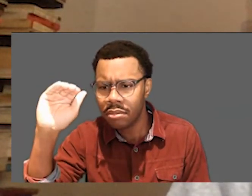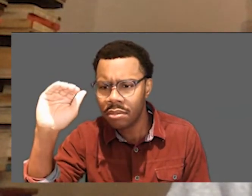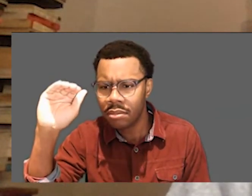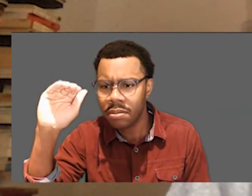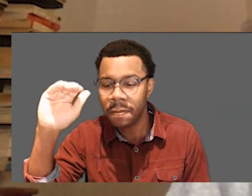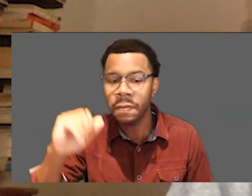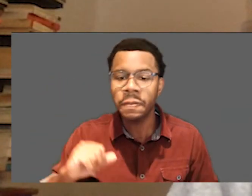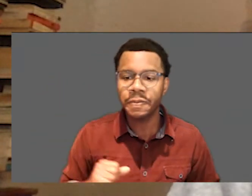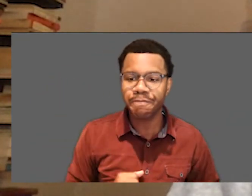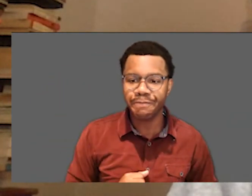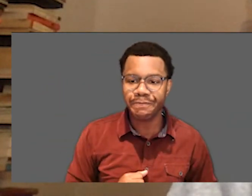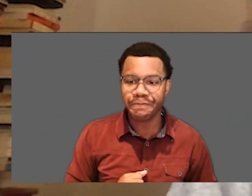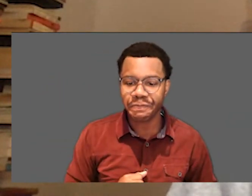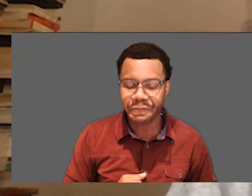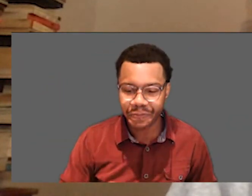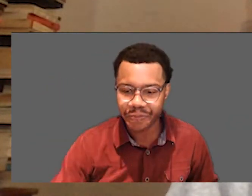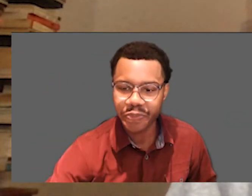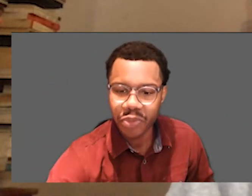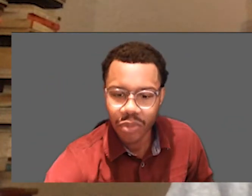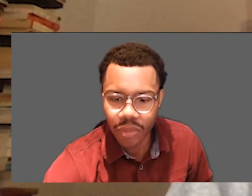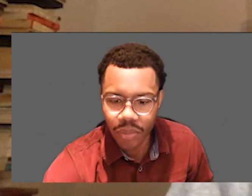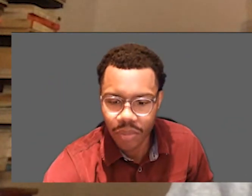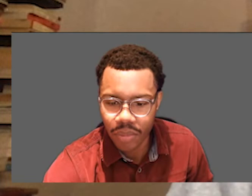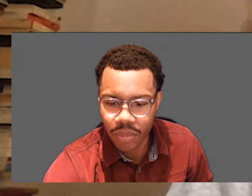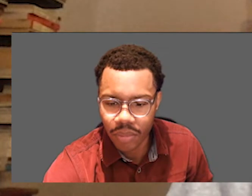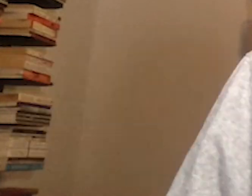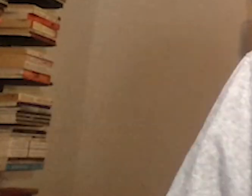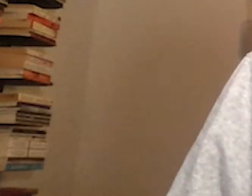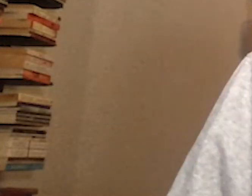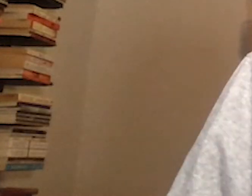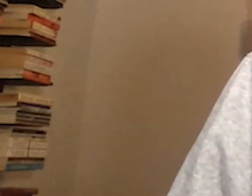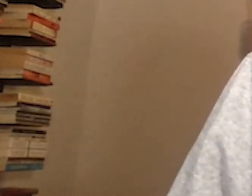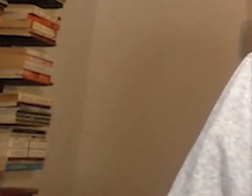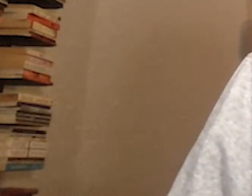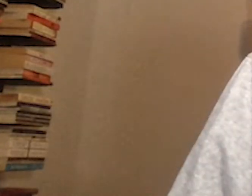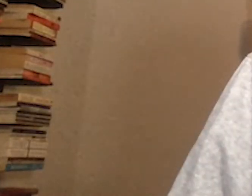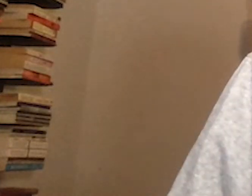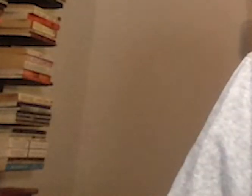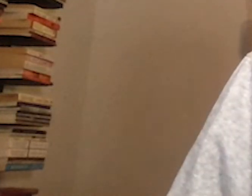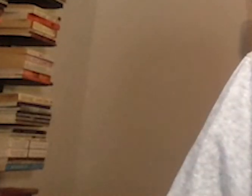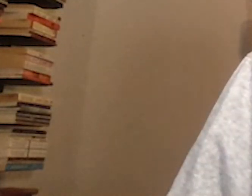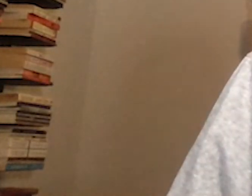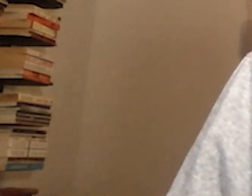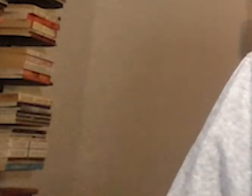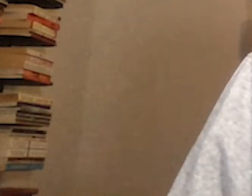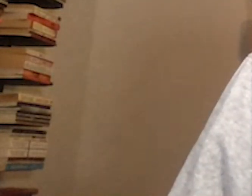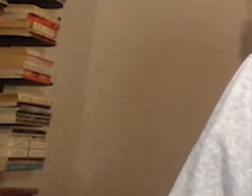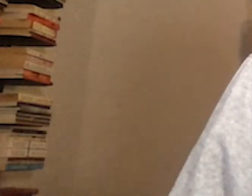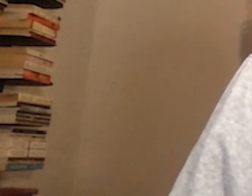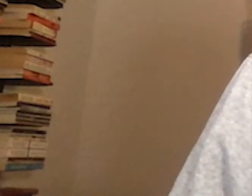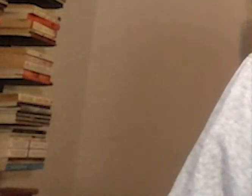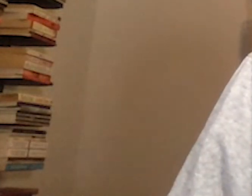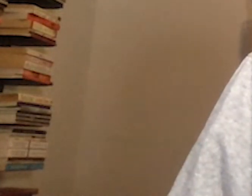some filthy sex act. He asked me what I was doing. Nothing, I said. He said it was count